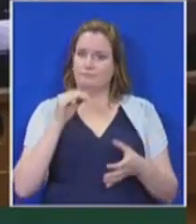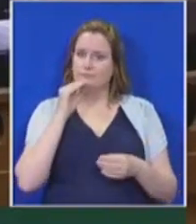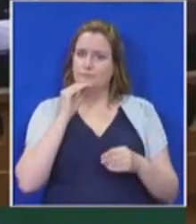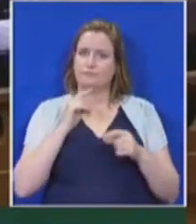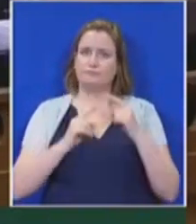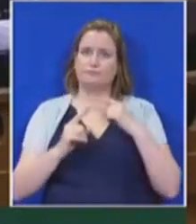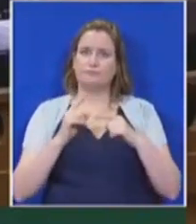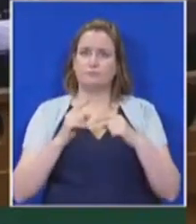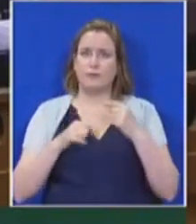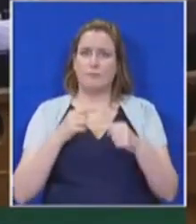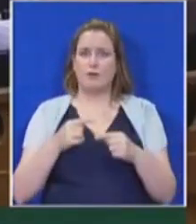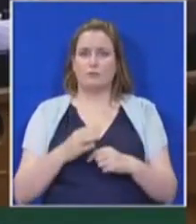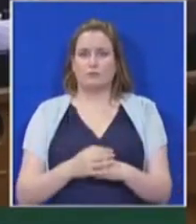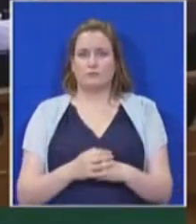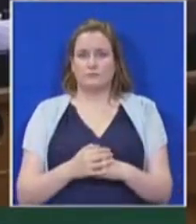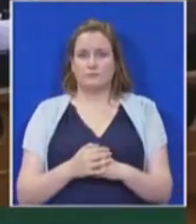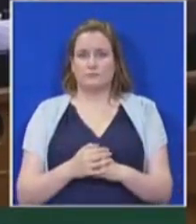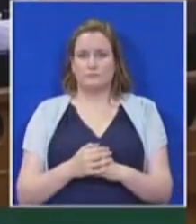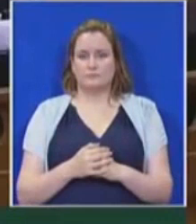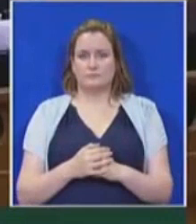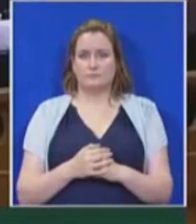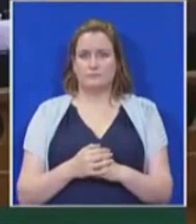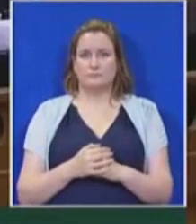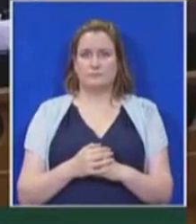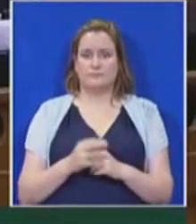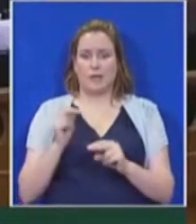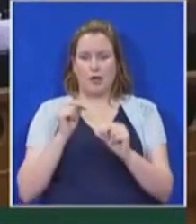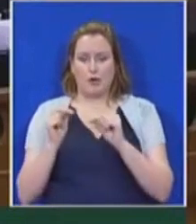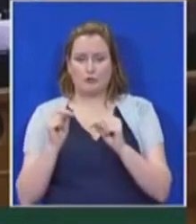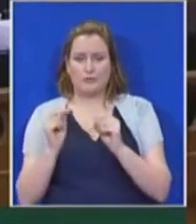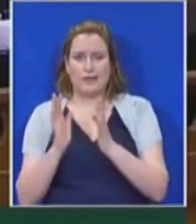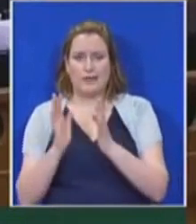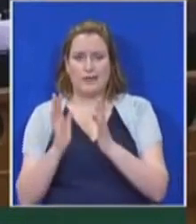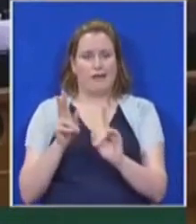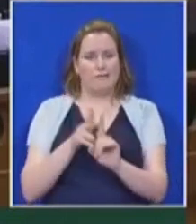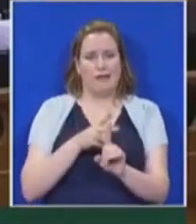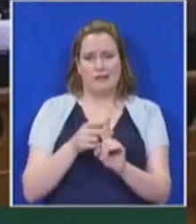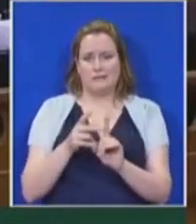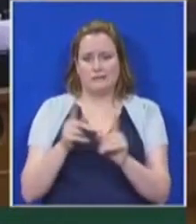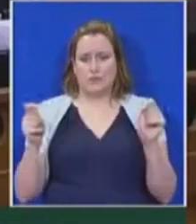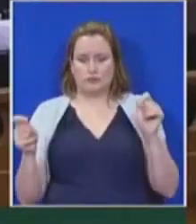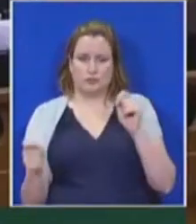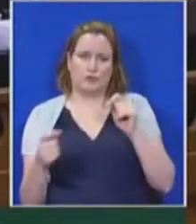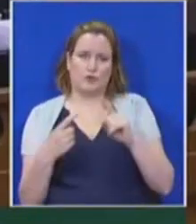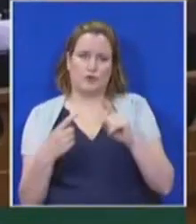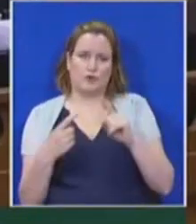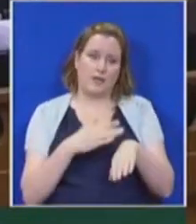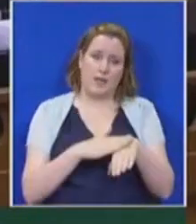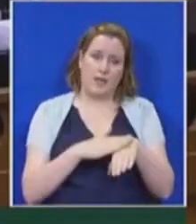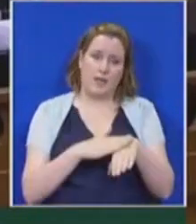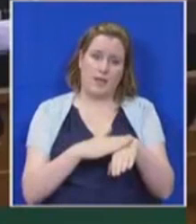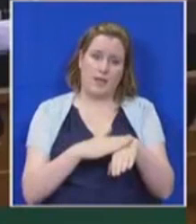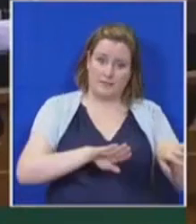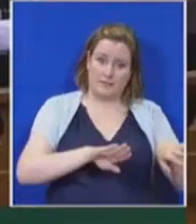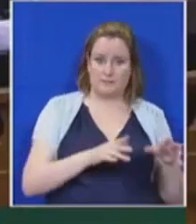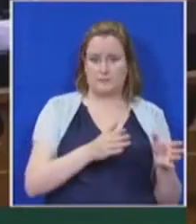incomplete transition, the negotiated and extremely violent transition from apartheid to what we currently